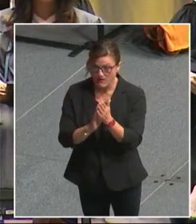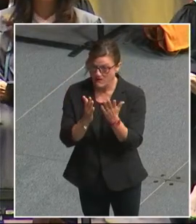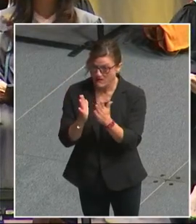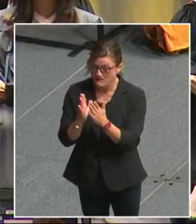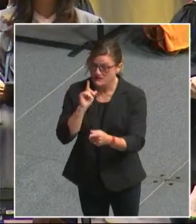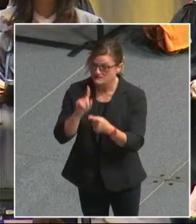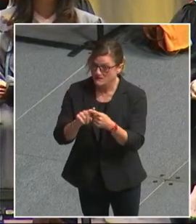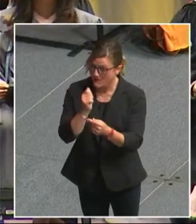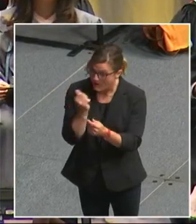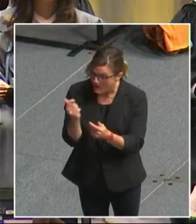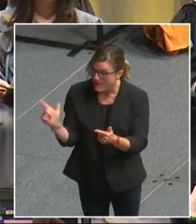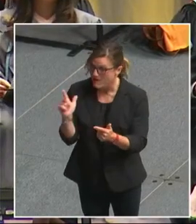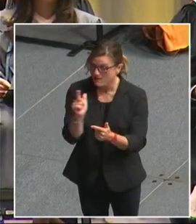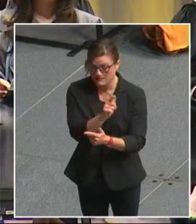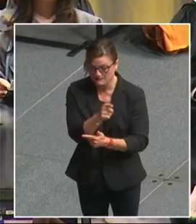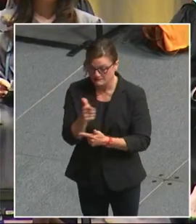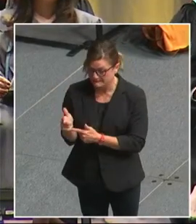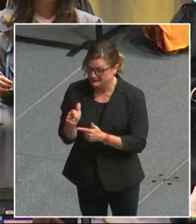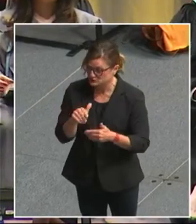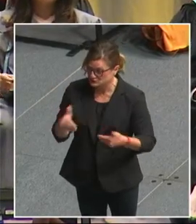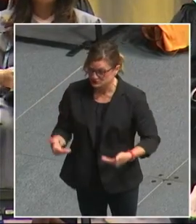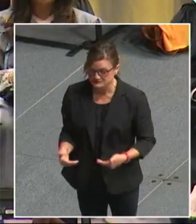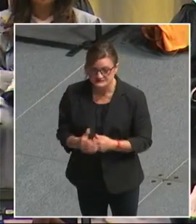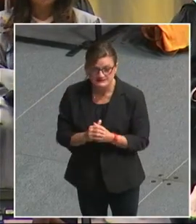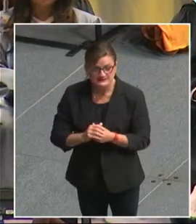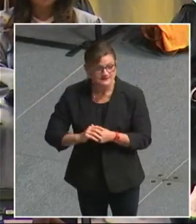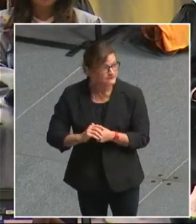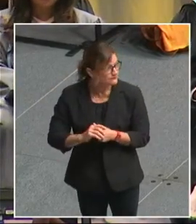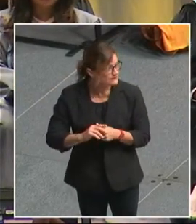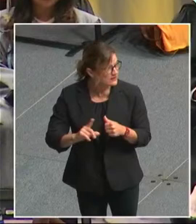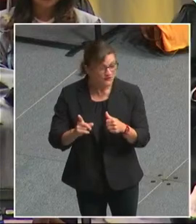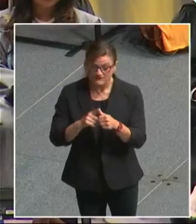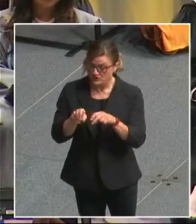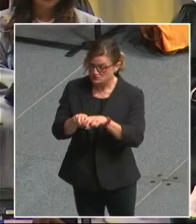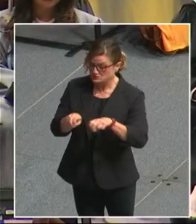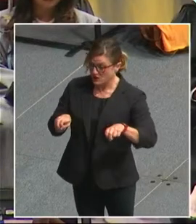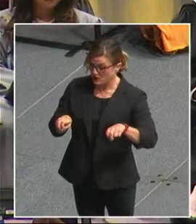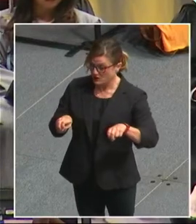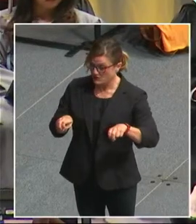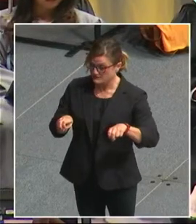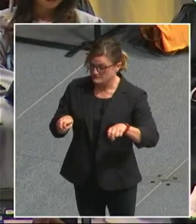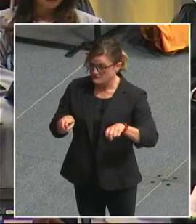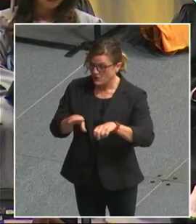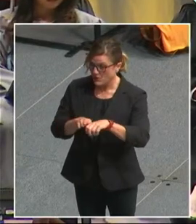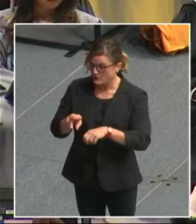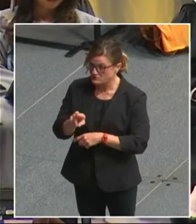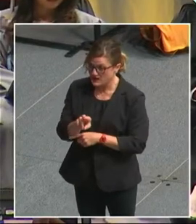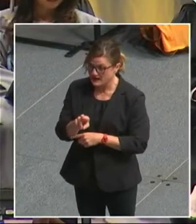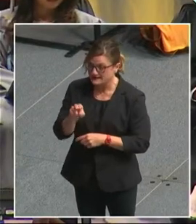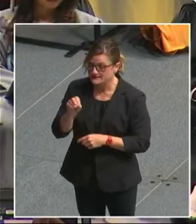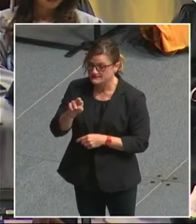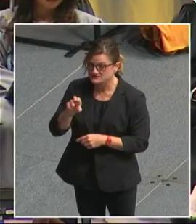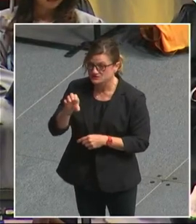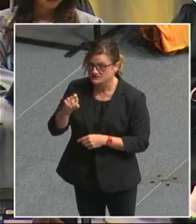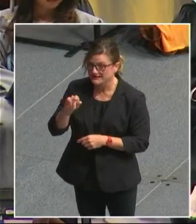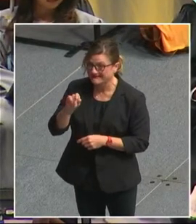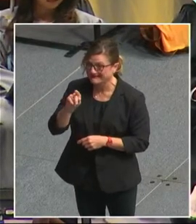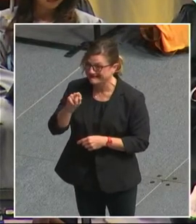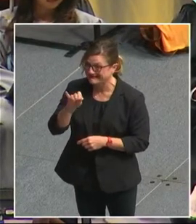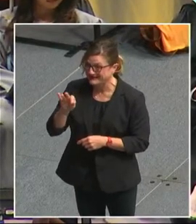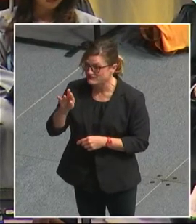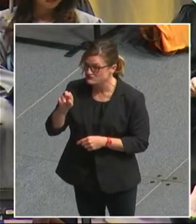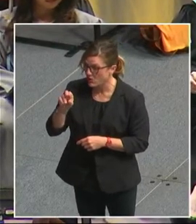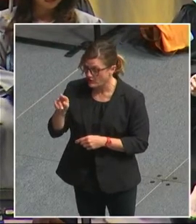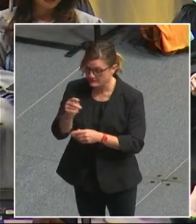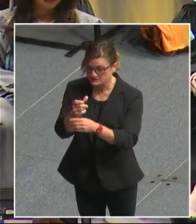Please stand as I call your name. On the first row, beginning on my right, is Mr. Khalif Rhodes,